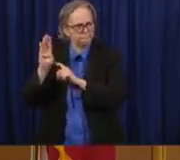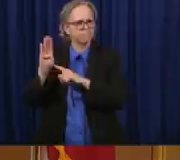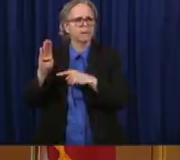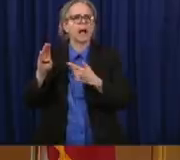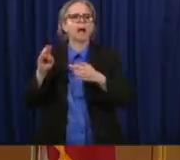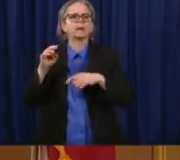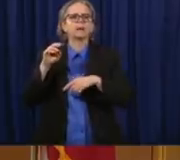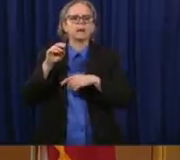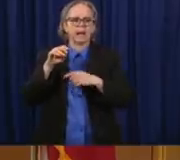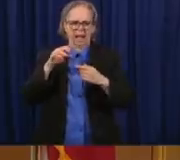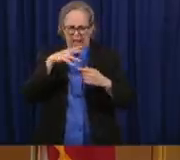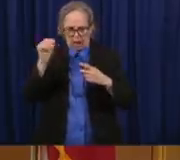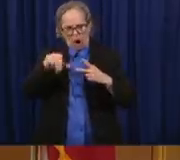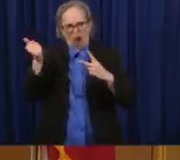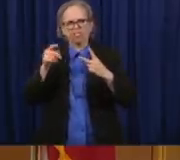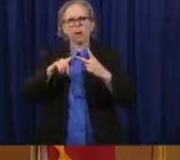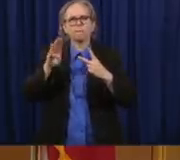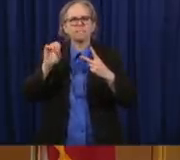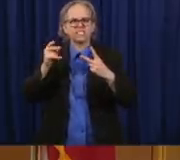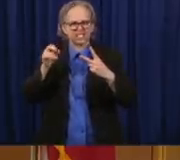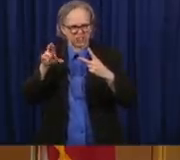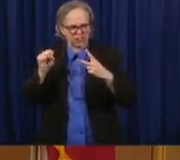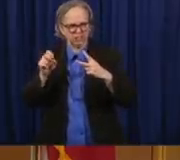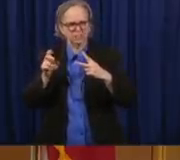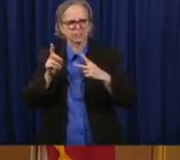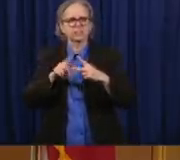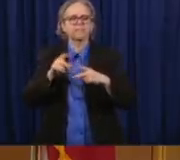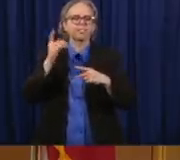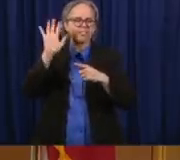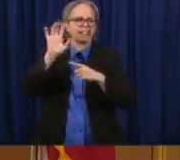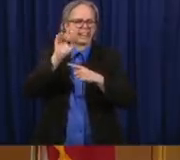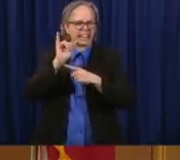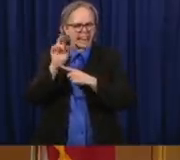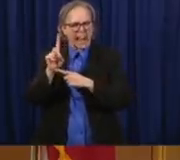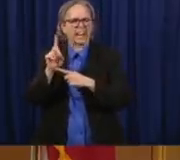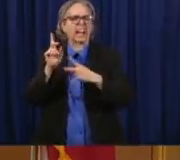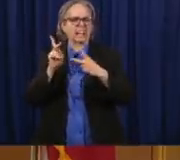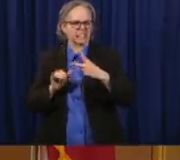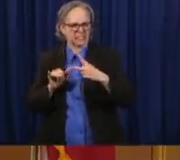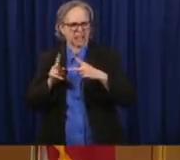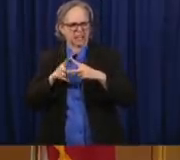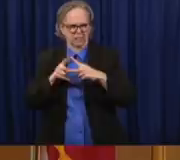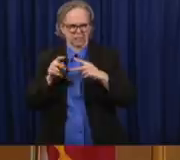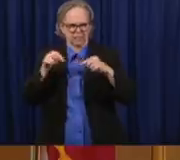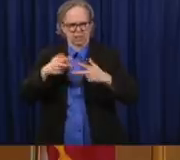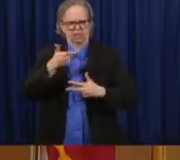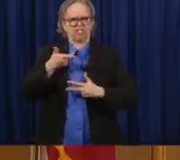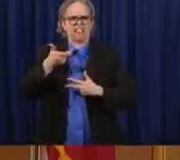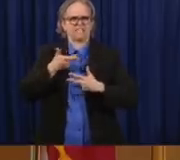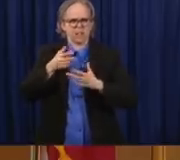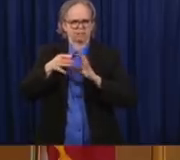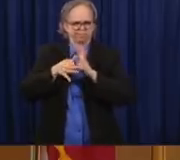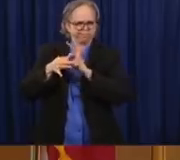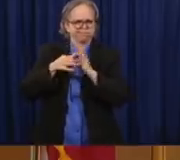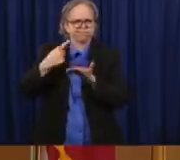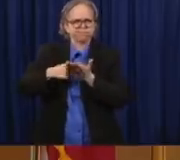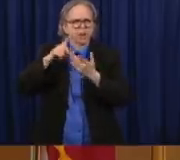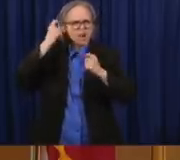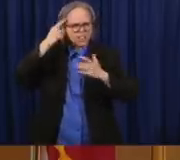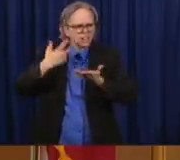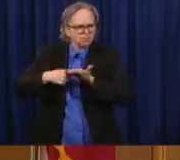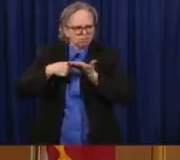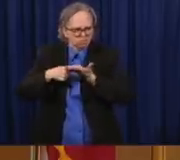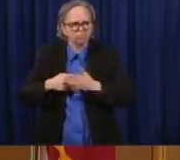Ohio. And so we're certainly working together, the three states. We have a lot in common.